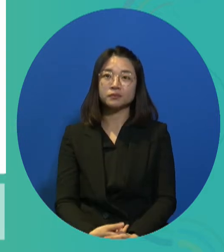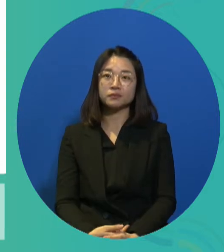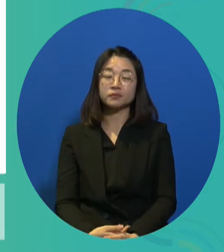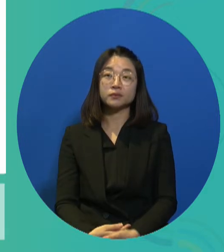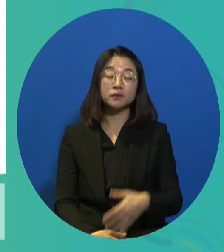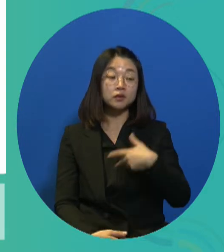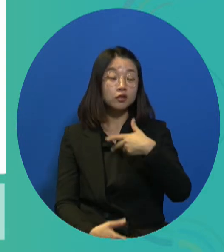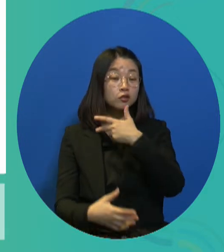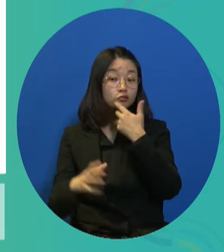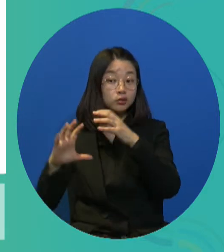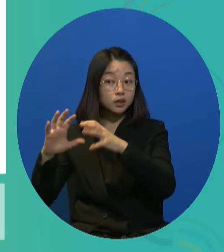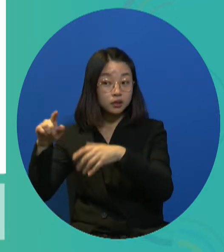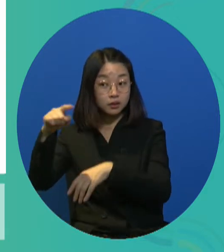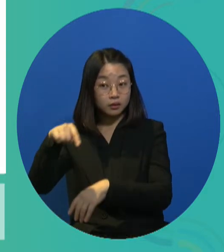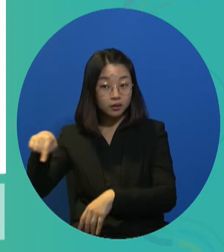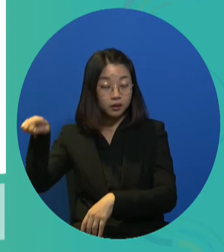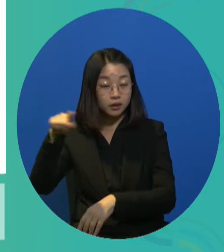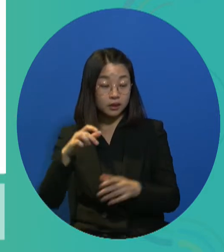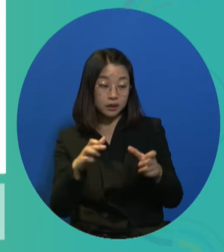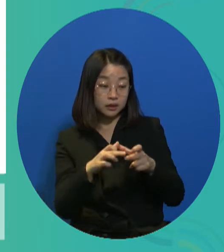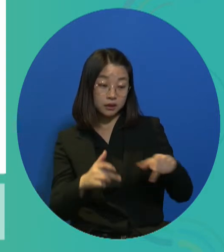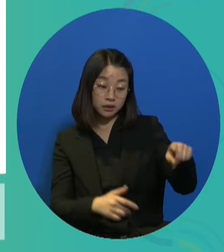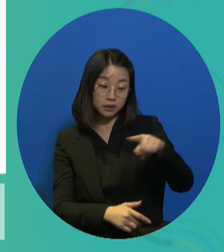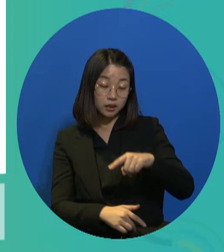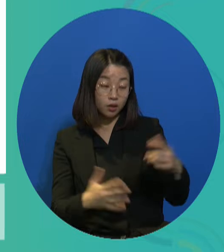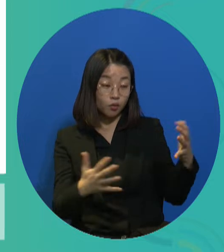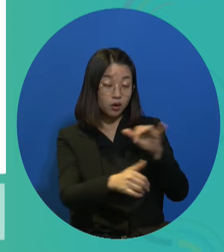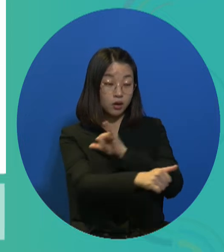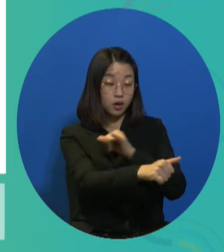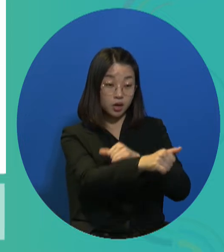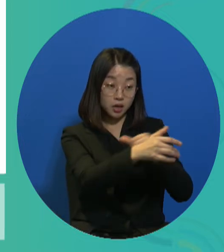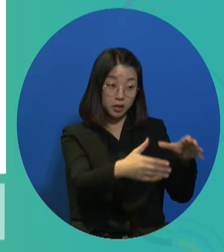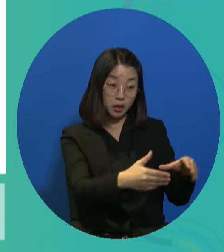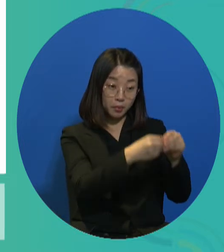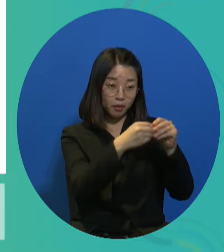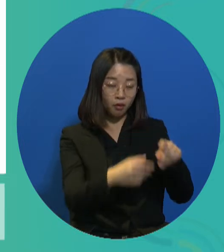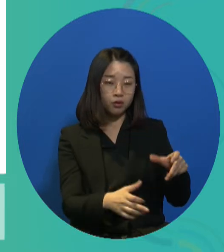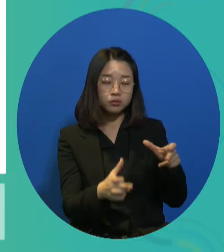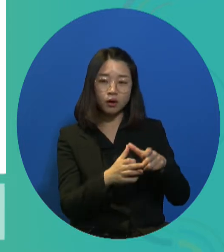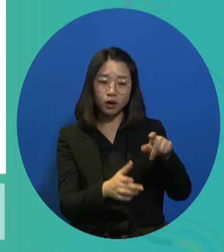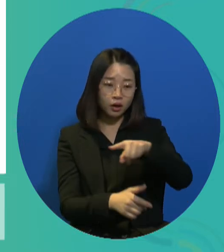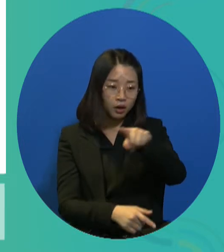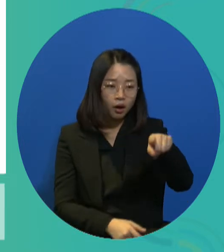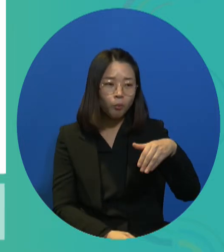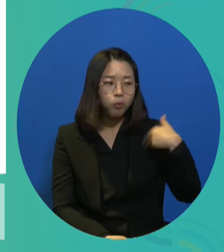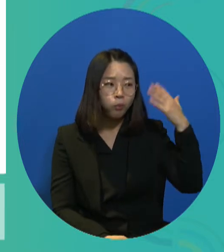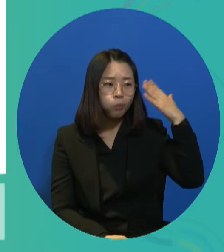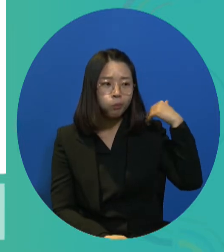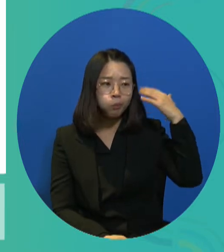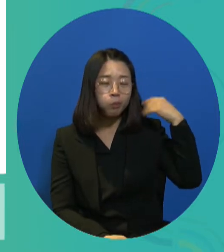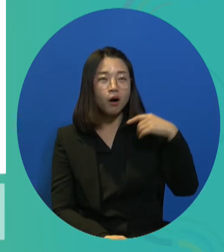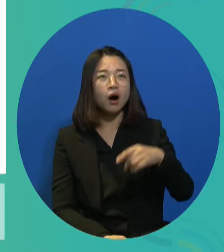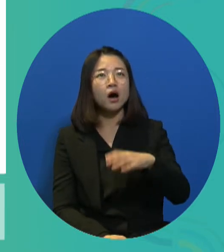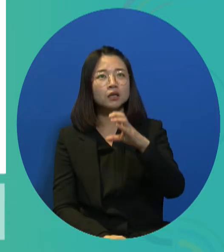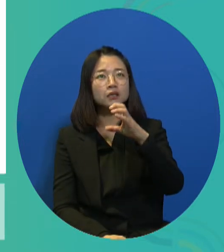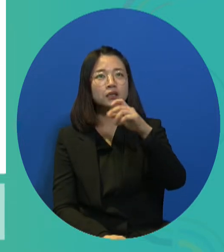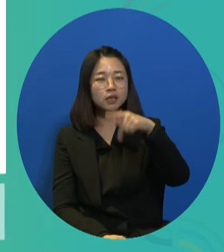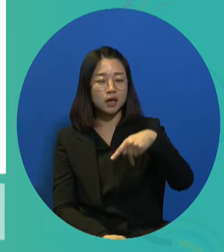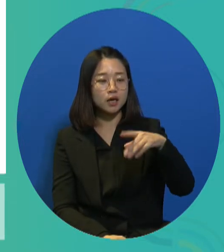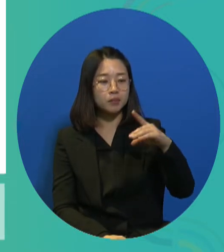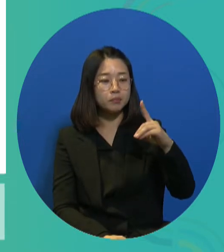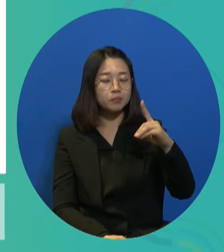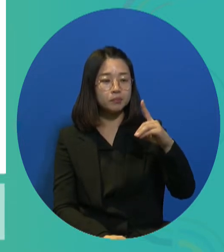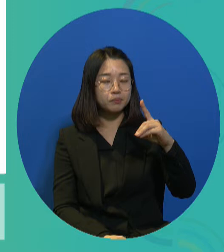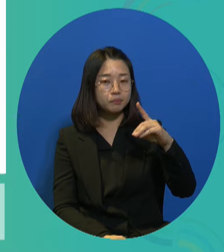parties have now pledged to enshrine it in domestic law if elected. Scottish and Welsh governments, and this is